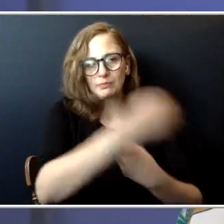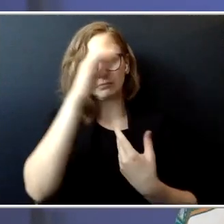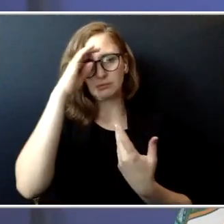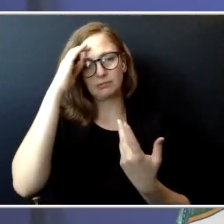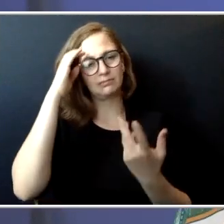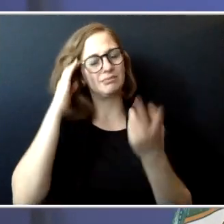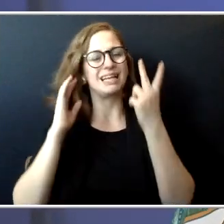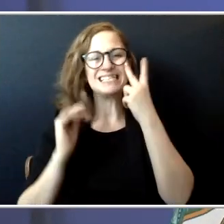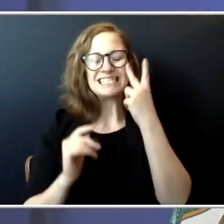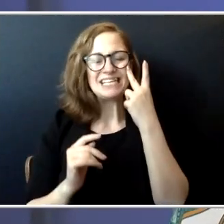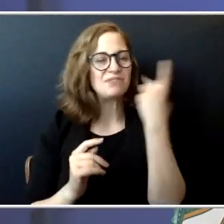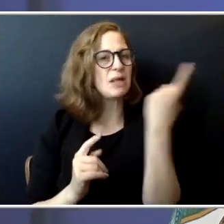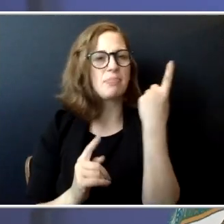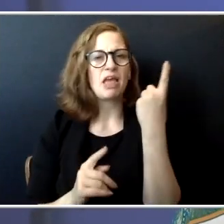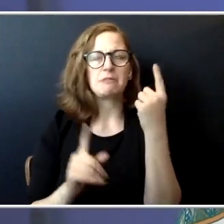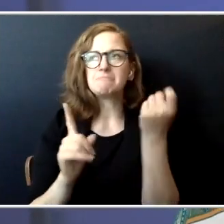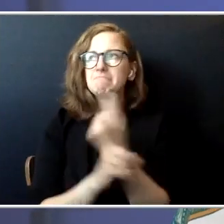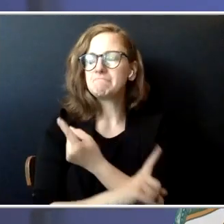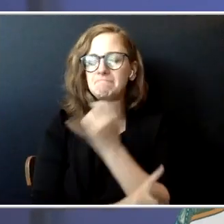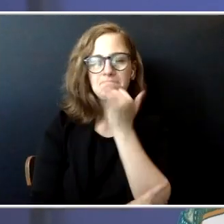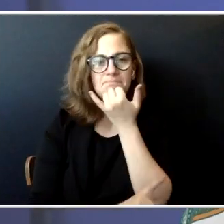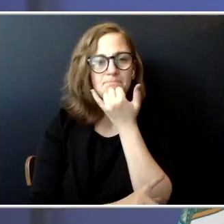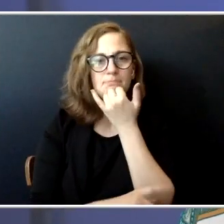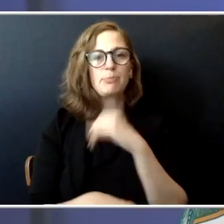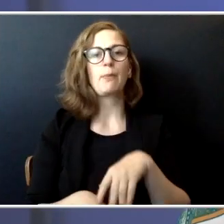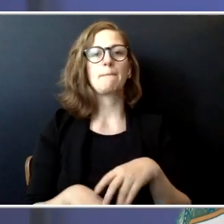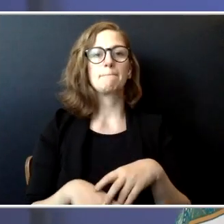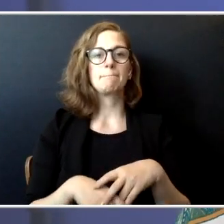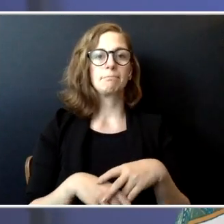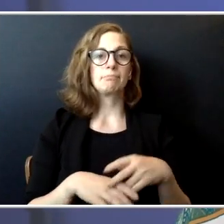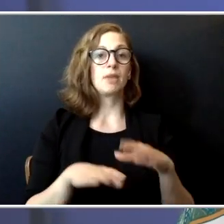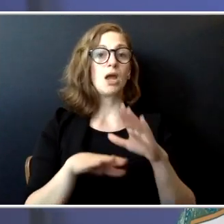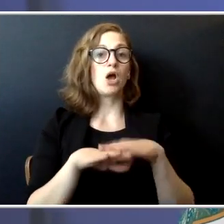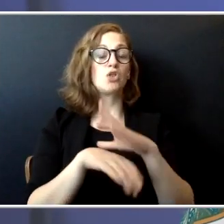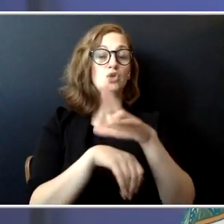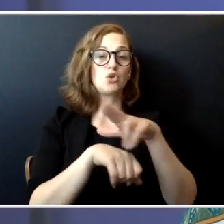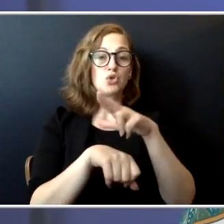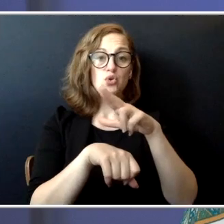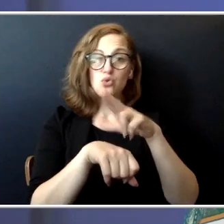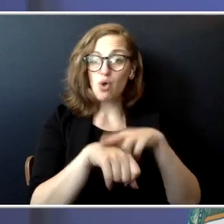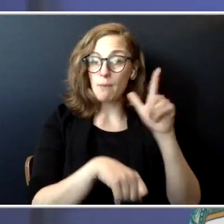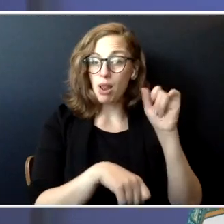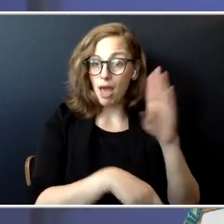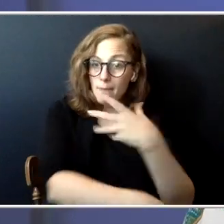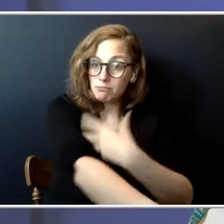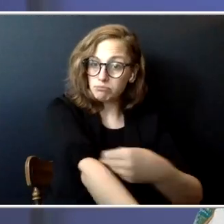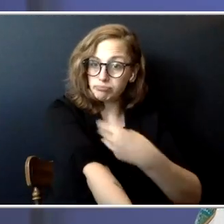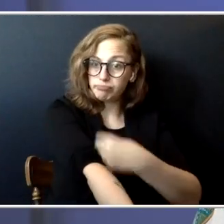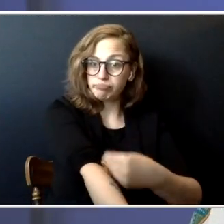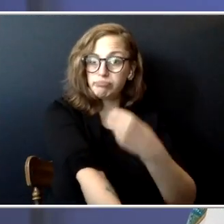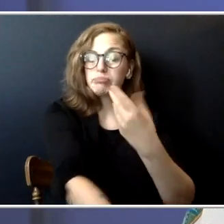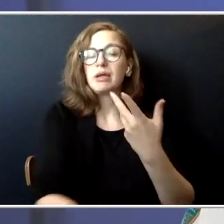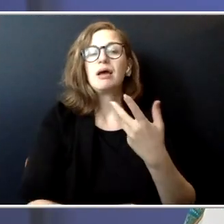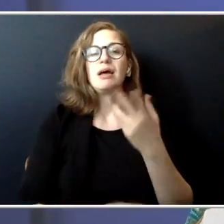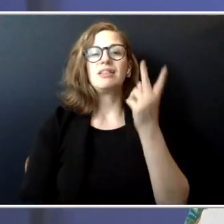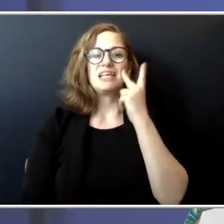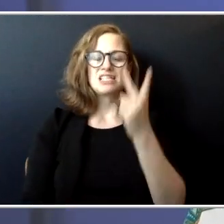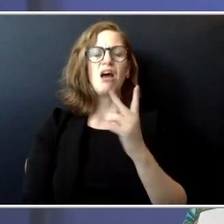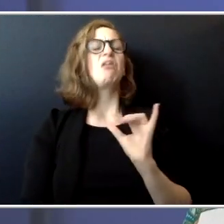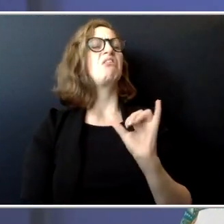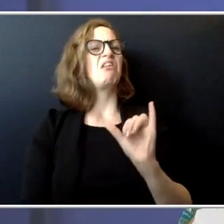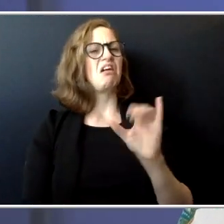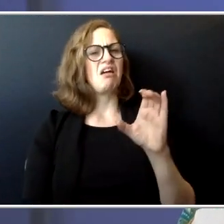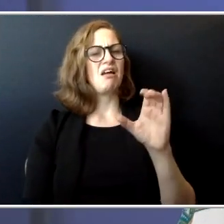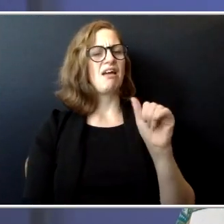in the blood work, along the normal labs that they look at for the connective tissue disease, they saw that my calcium was a little